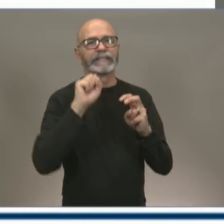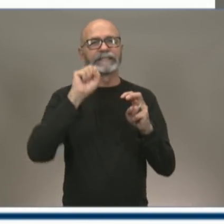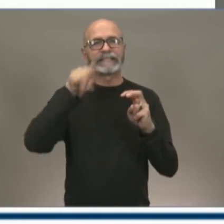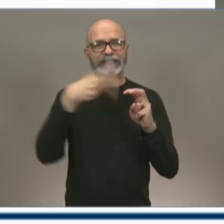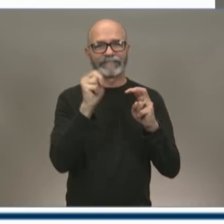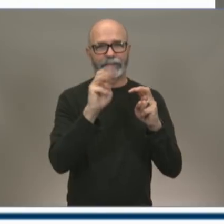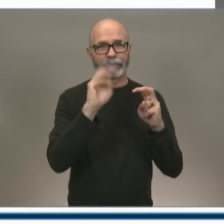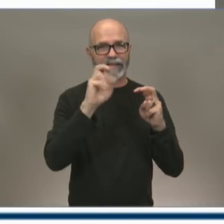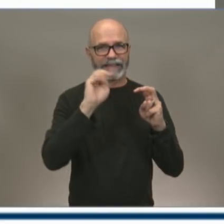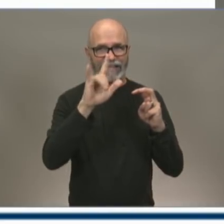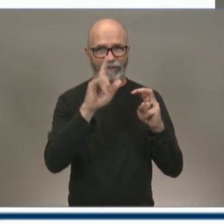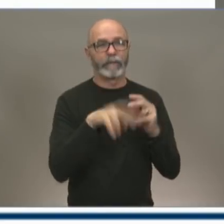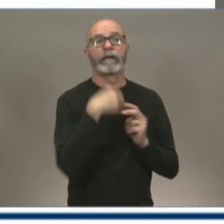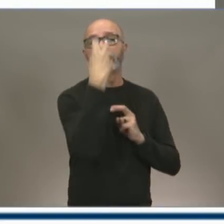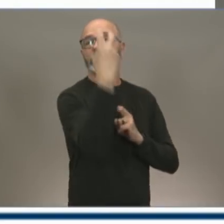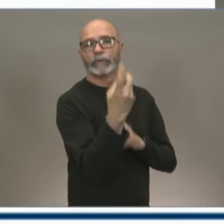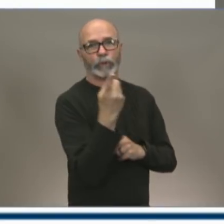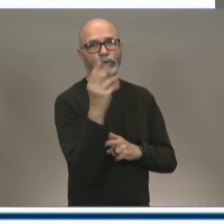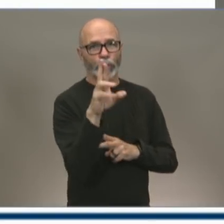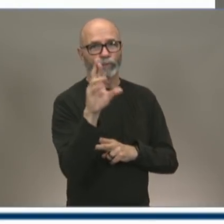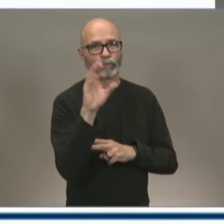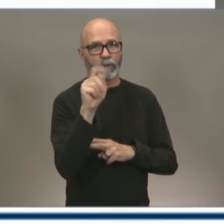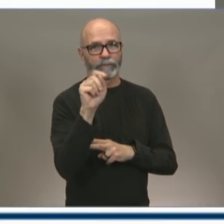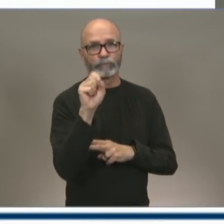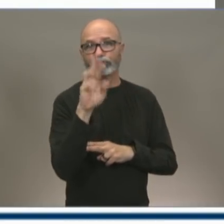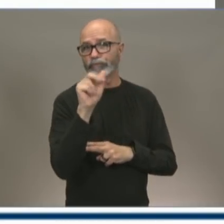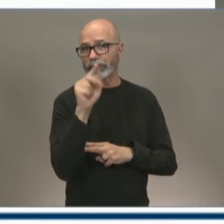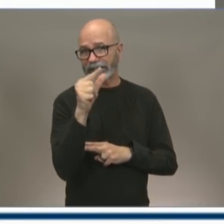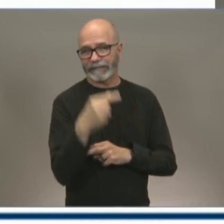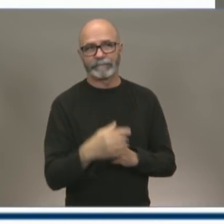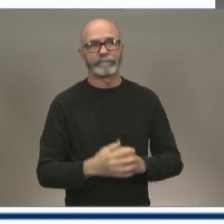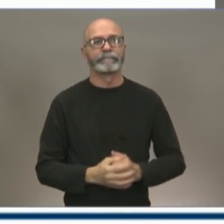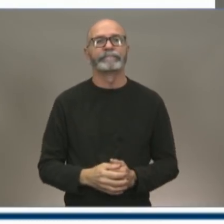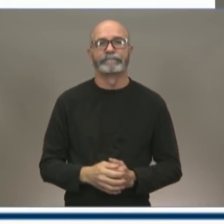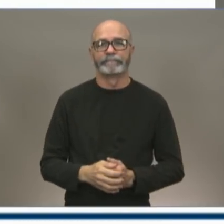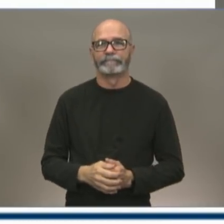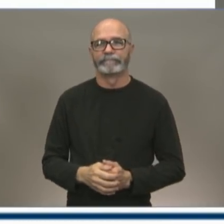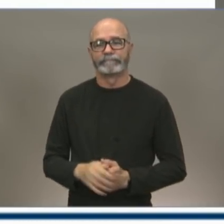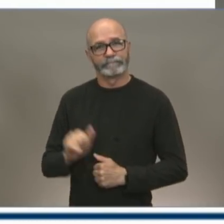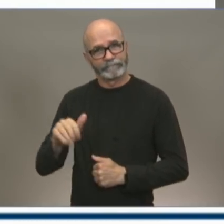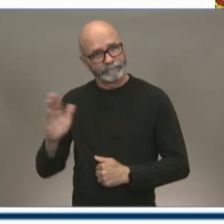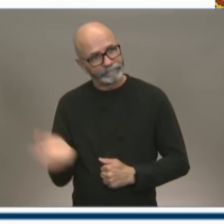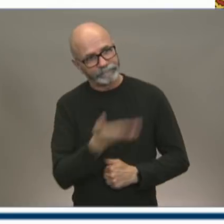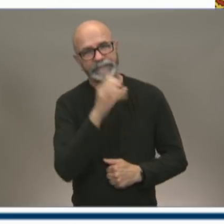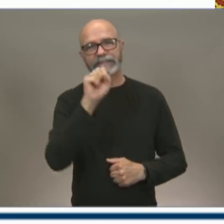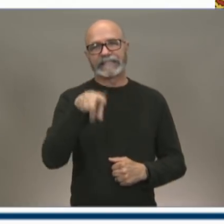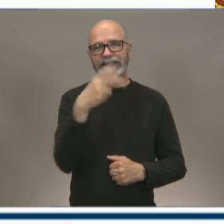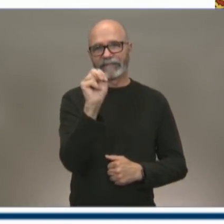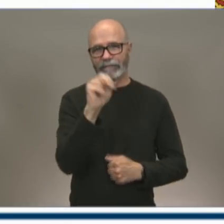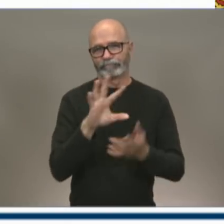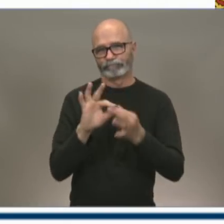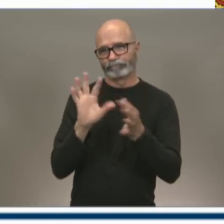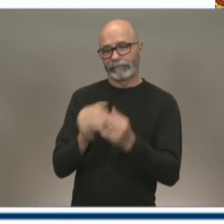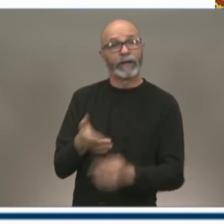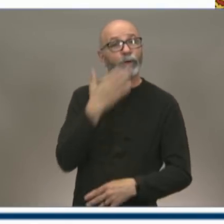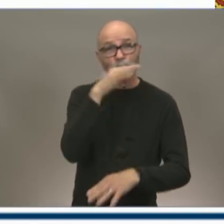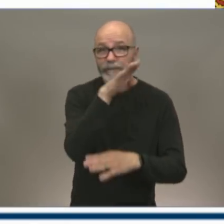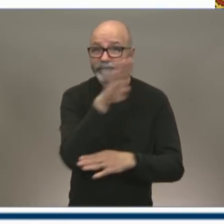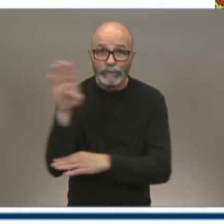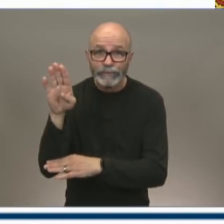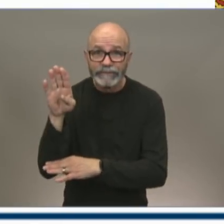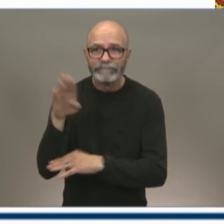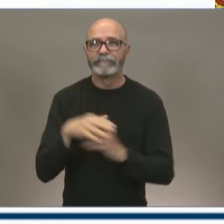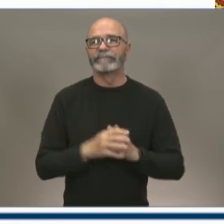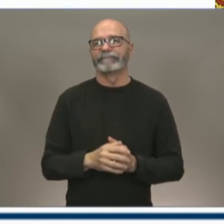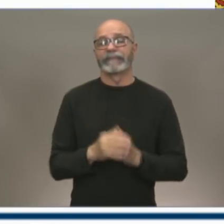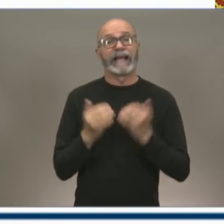Honourable Stephen McNeil, and Nova Scotia's Chief Medical Officer of Health, Dr. Robert Strang. Go ahead, Premier. Thank you, Chrissy, and good afternoon, everyone. Today we're reporting